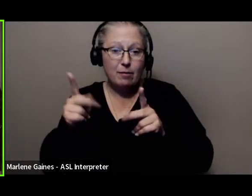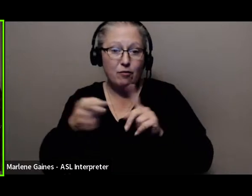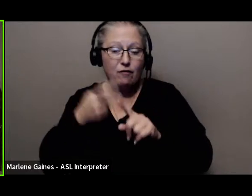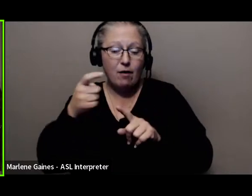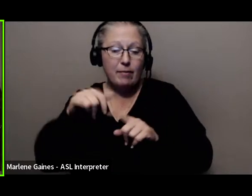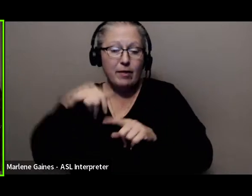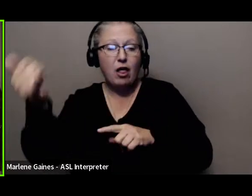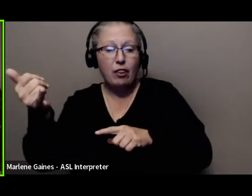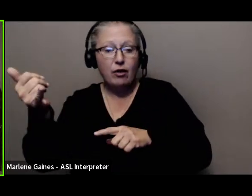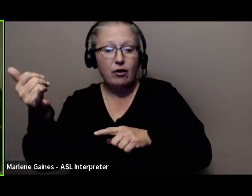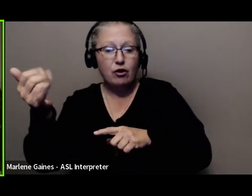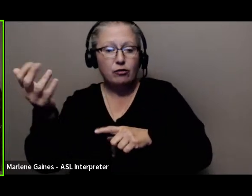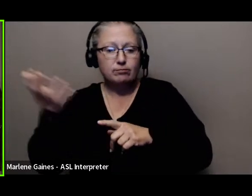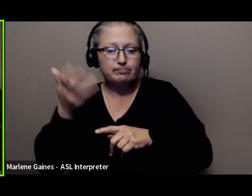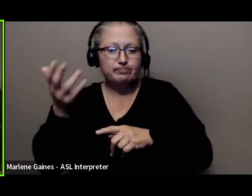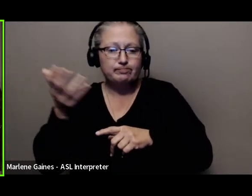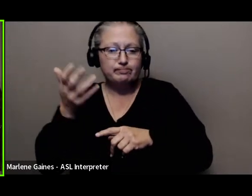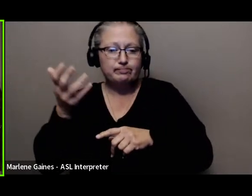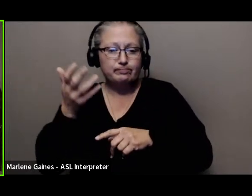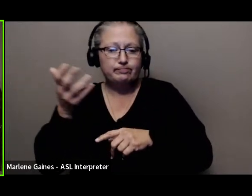other